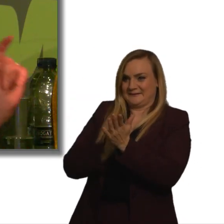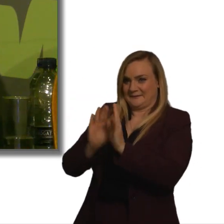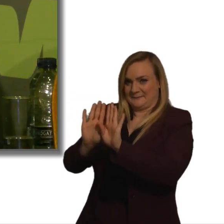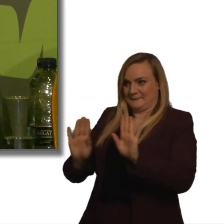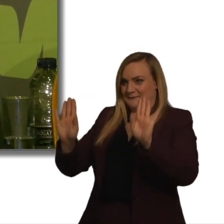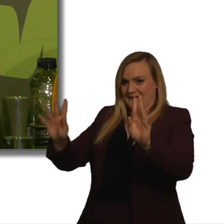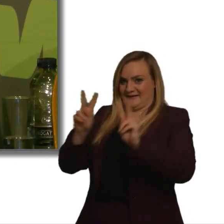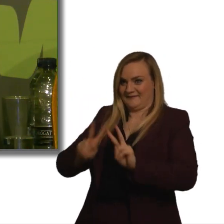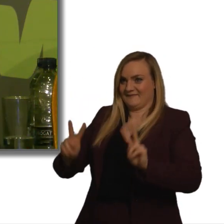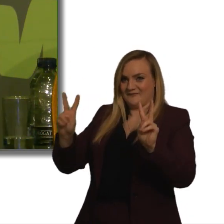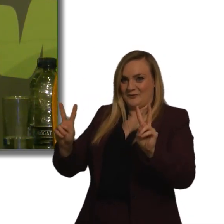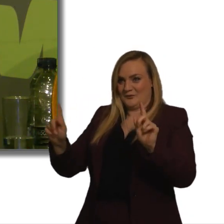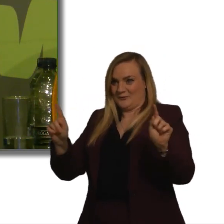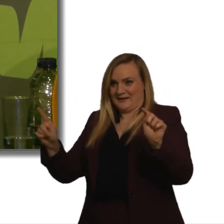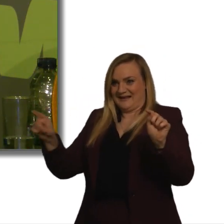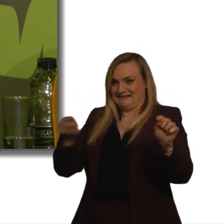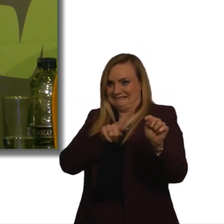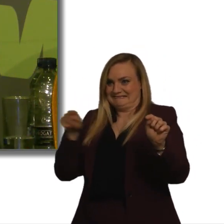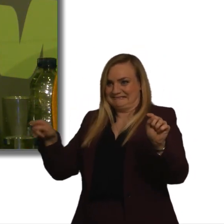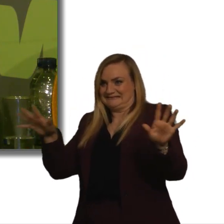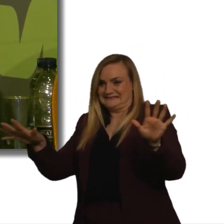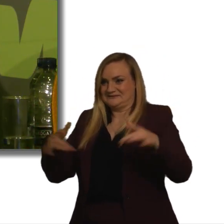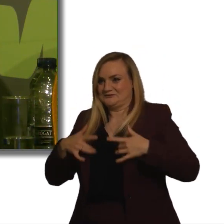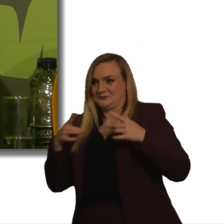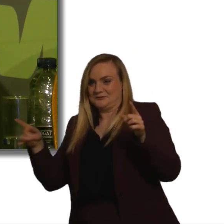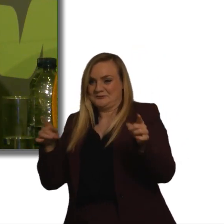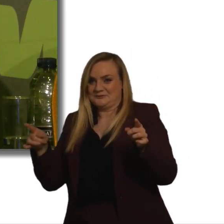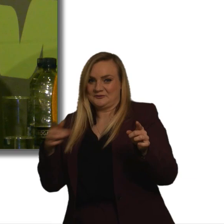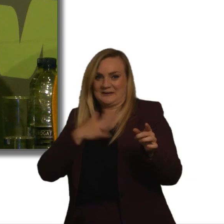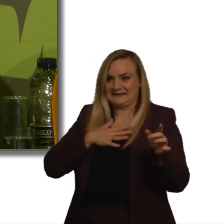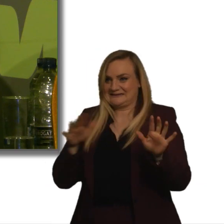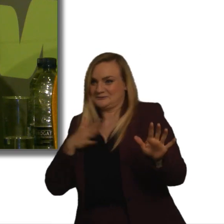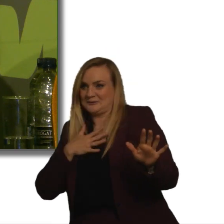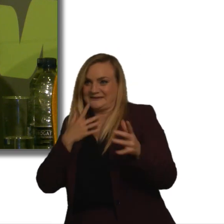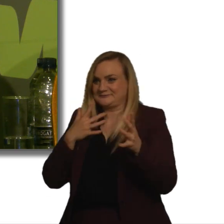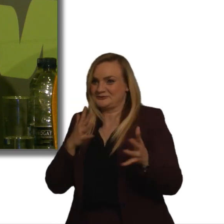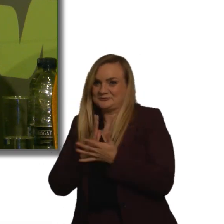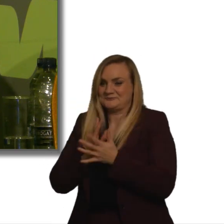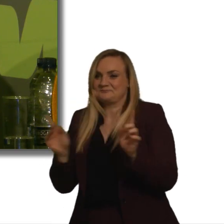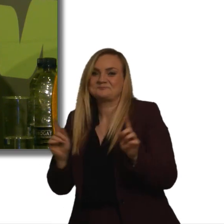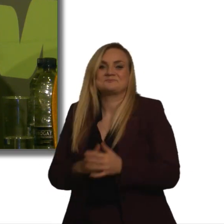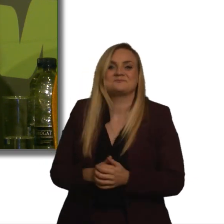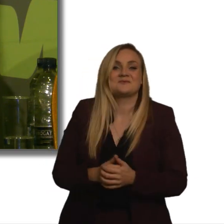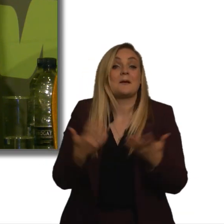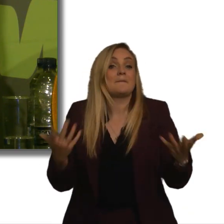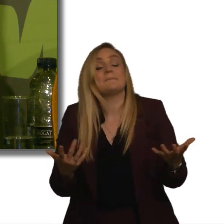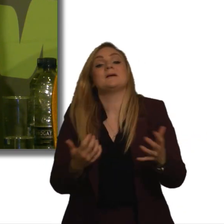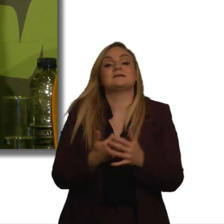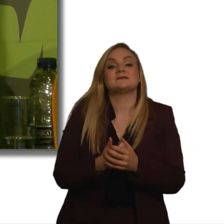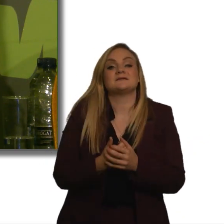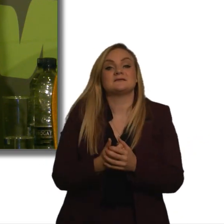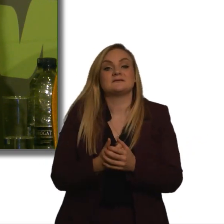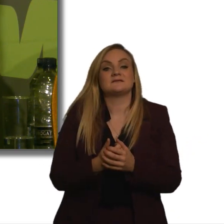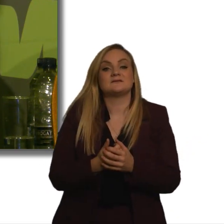on the panel here as to how much we like it, but it's a brilliant new store. We're constantly on